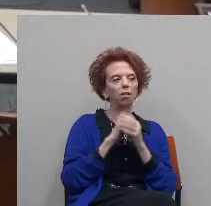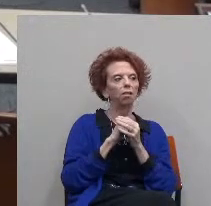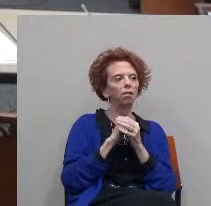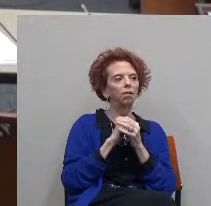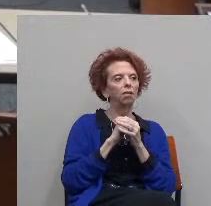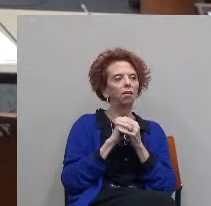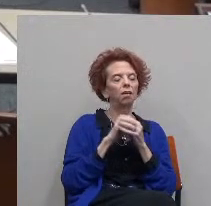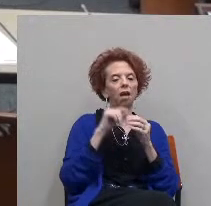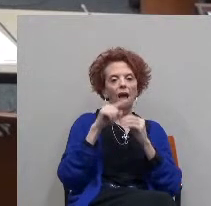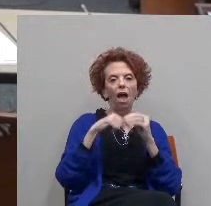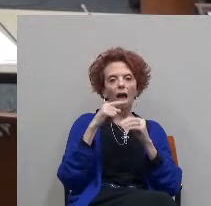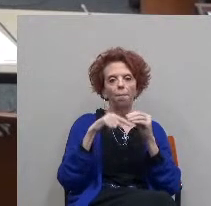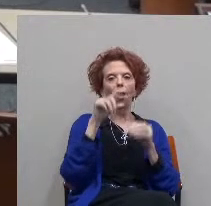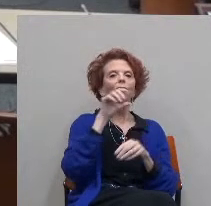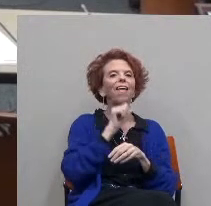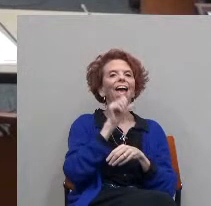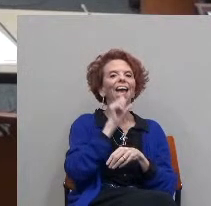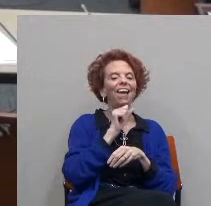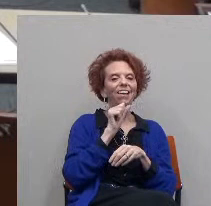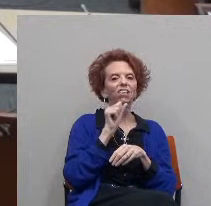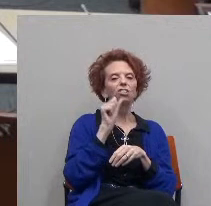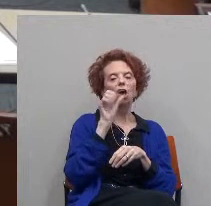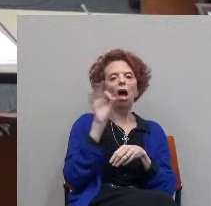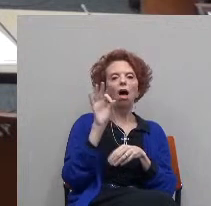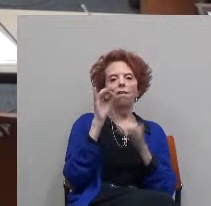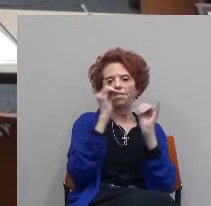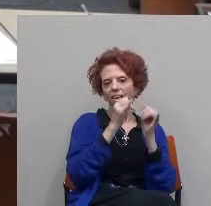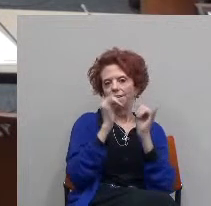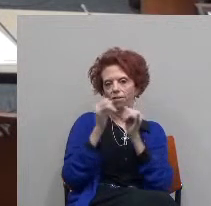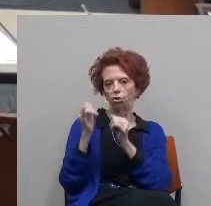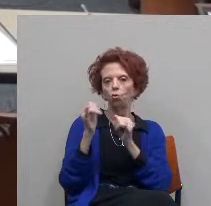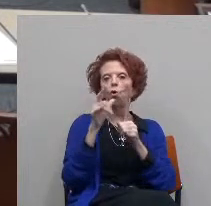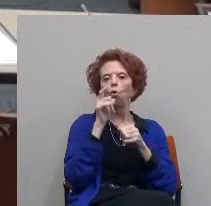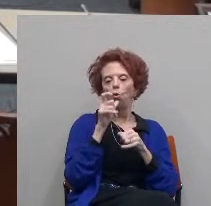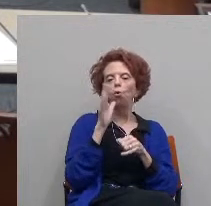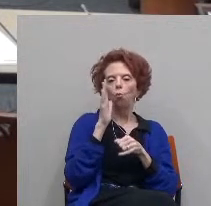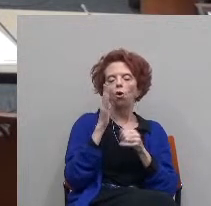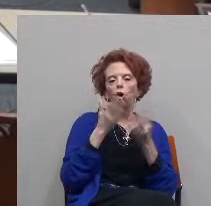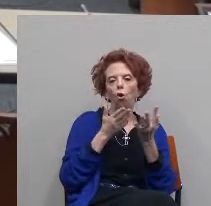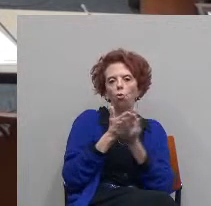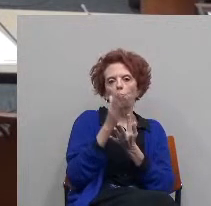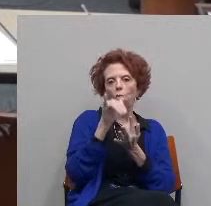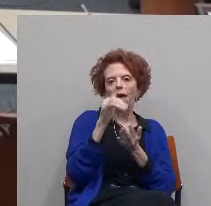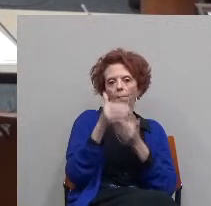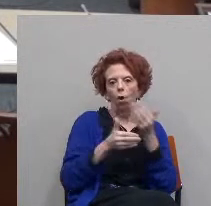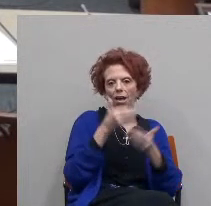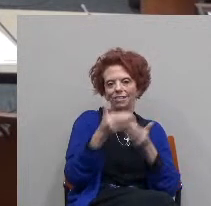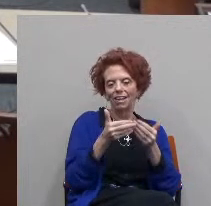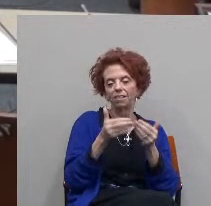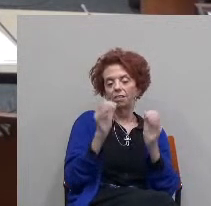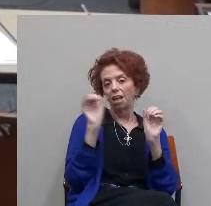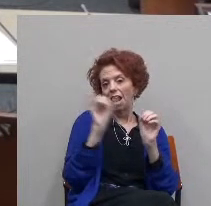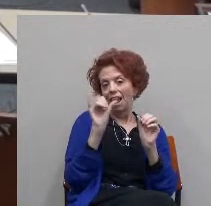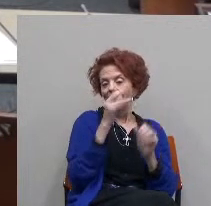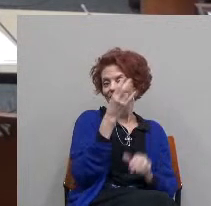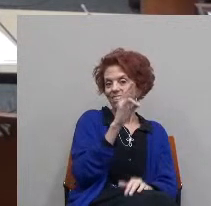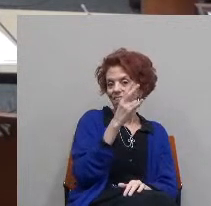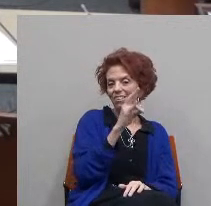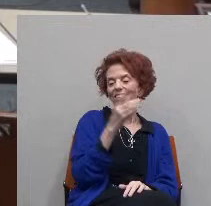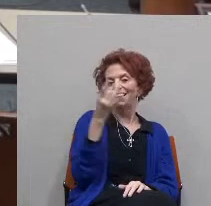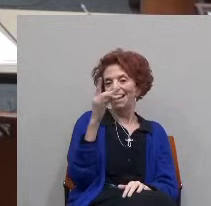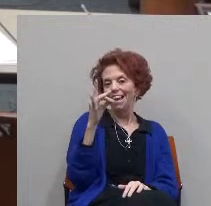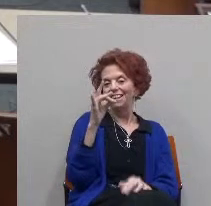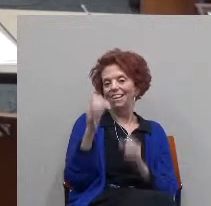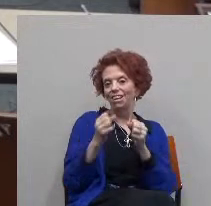regards to the age of the individual who's going through this, like a Yes, ma'am. 17-year-old,